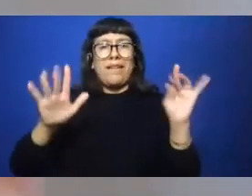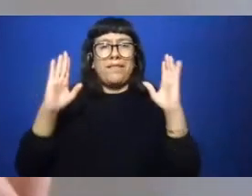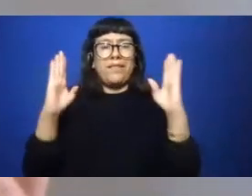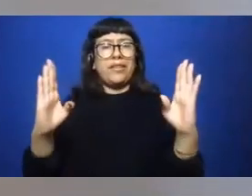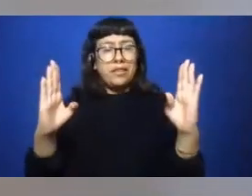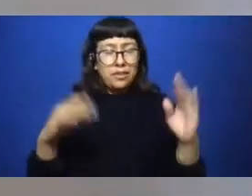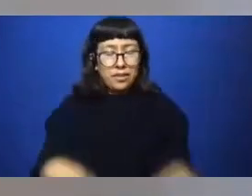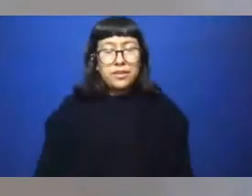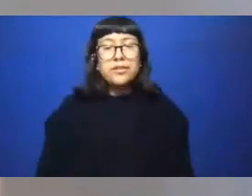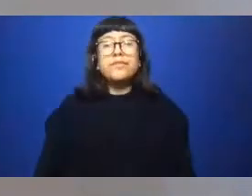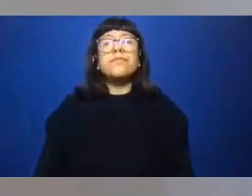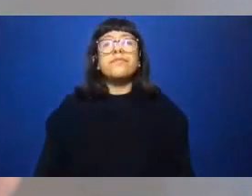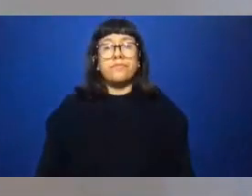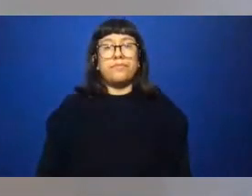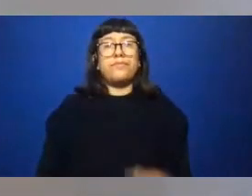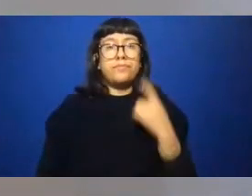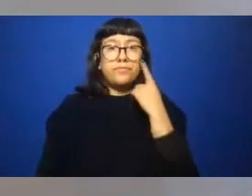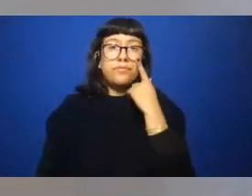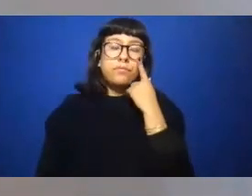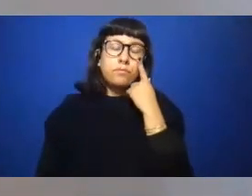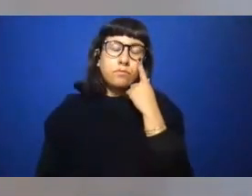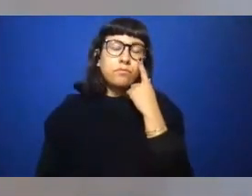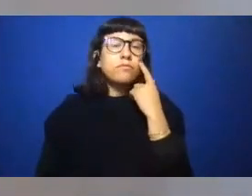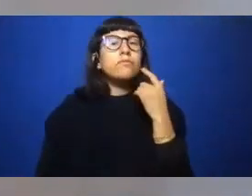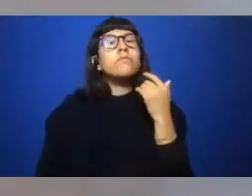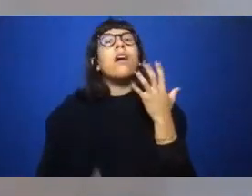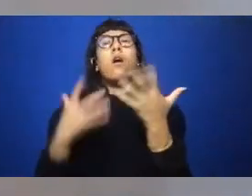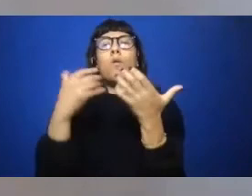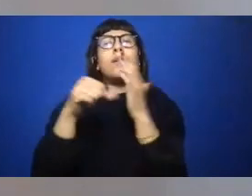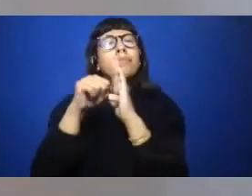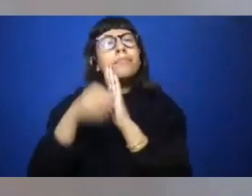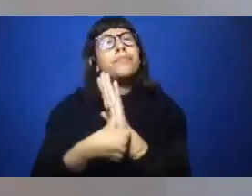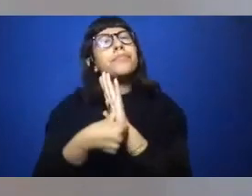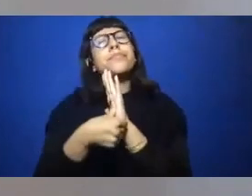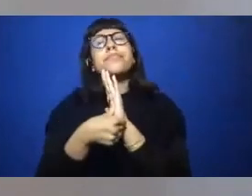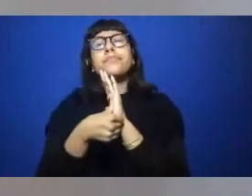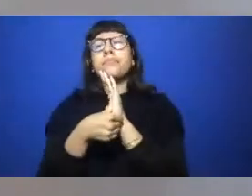one of the things I want to just impart on you is the importance of autonomy